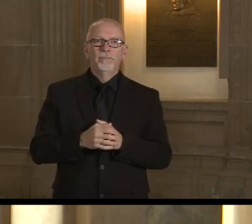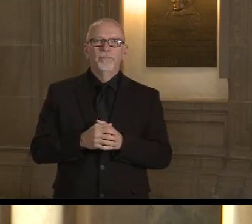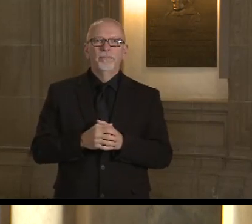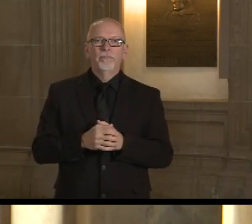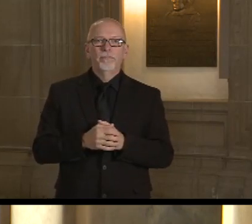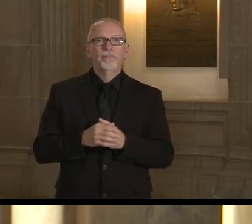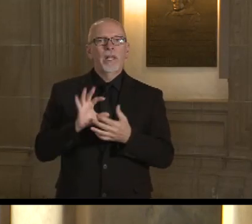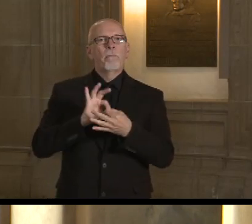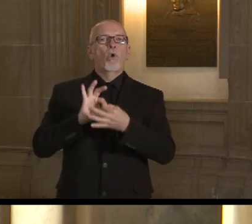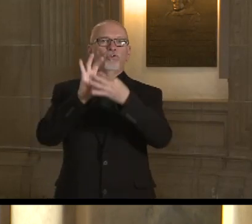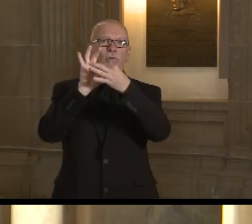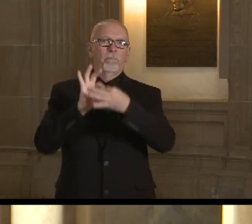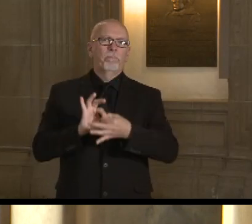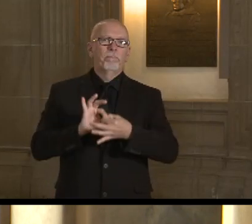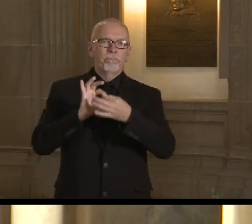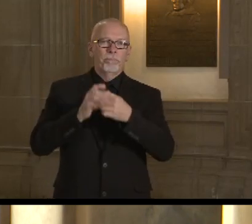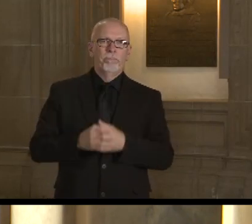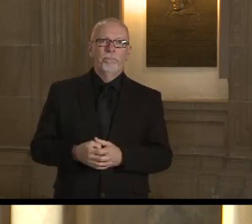partnership.